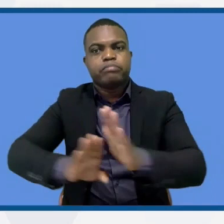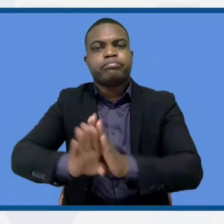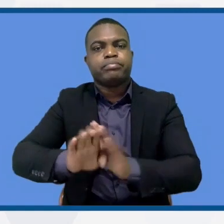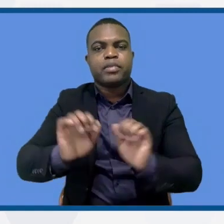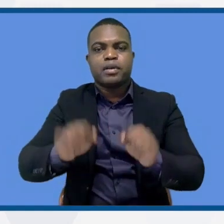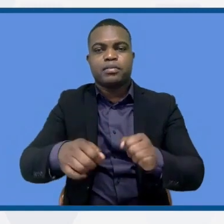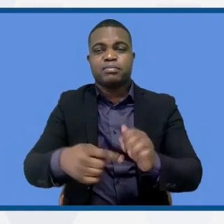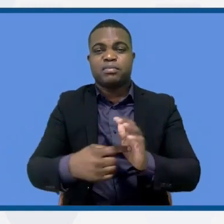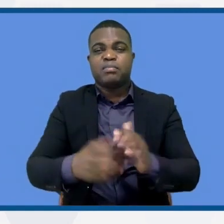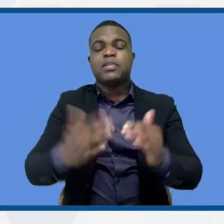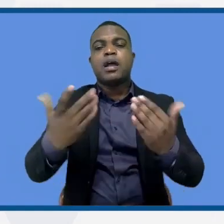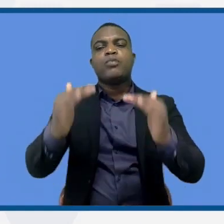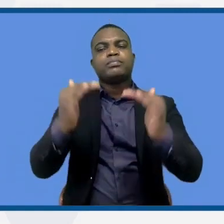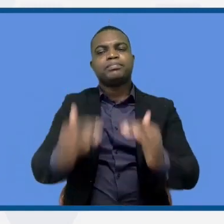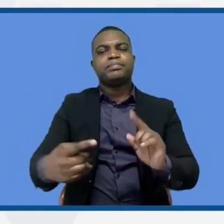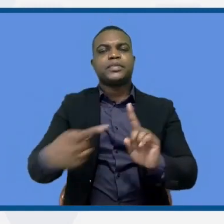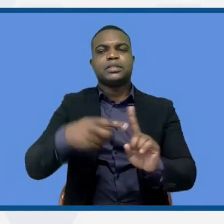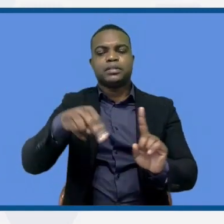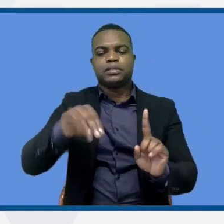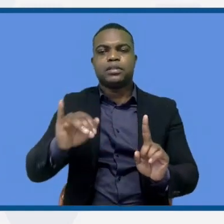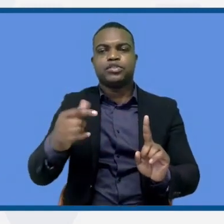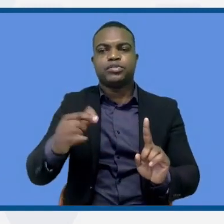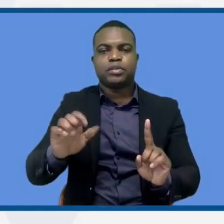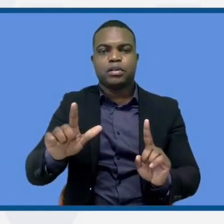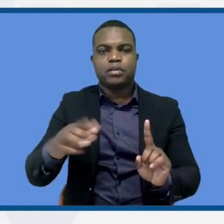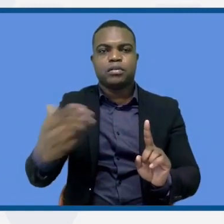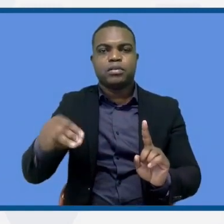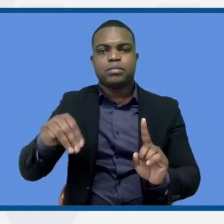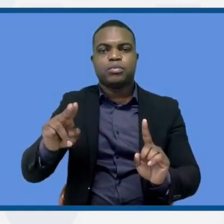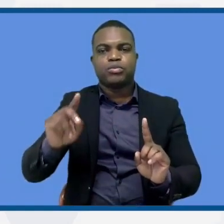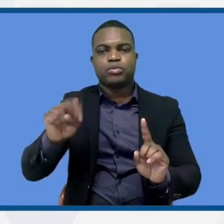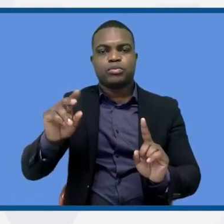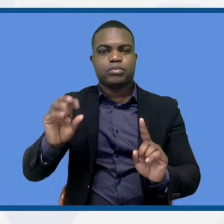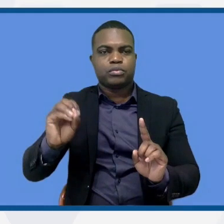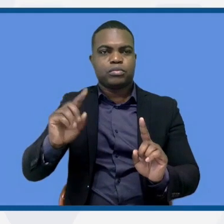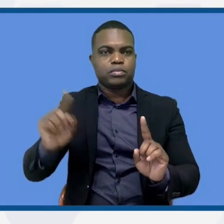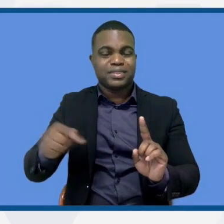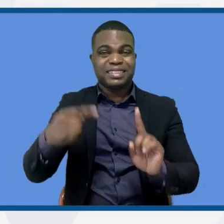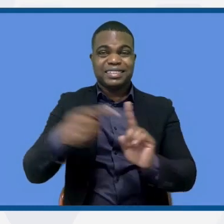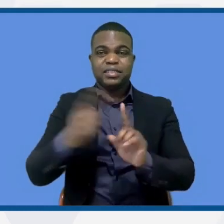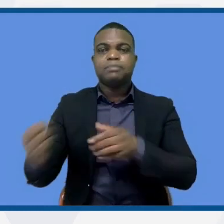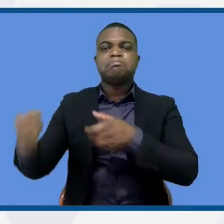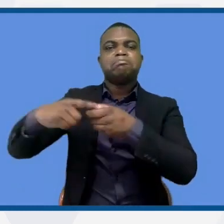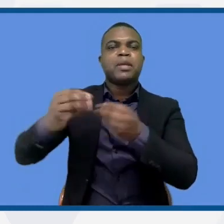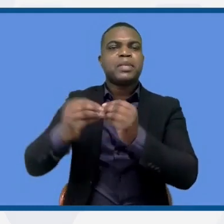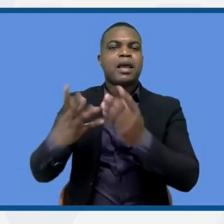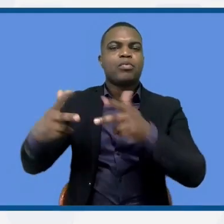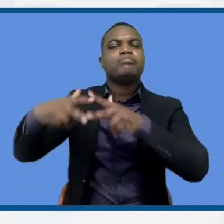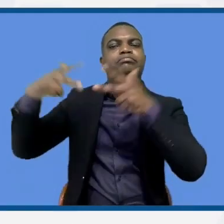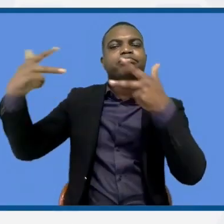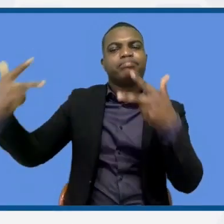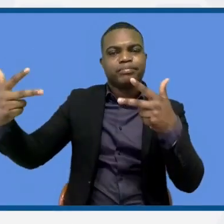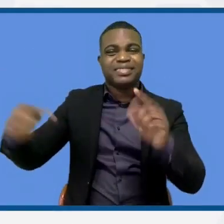project management specialist with over 20 years of experience managing and developing various types of